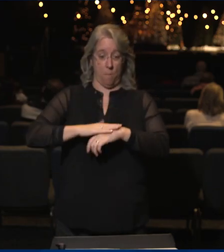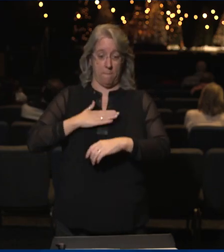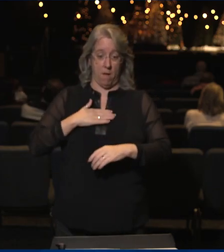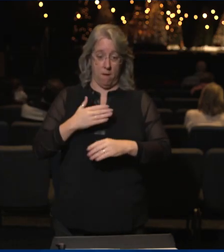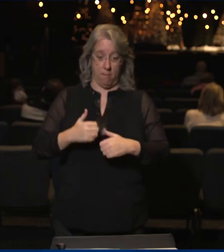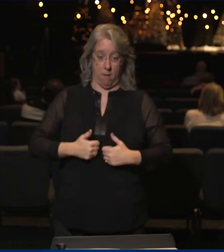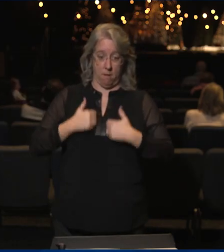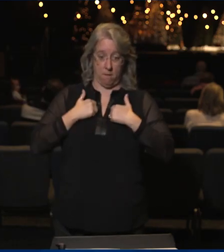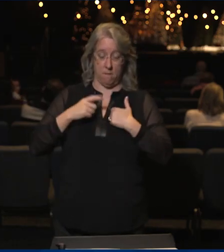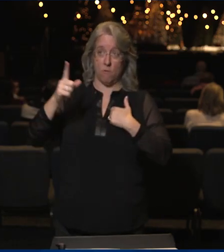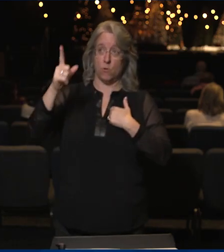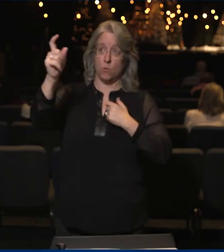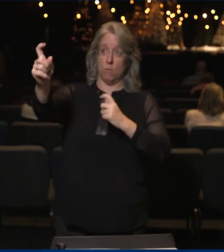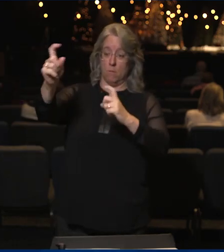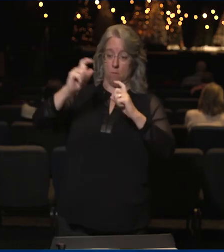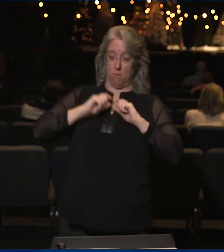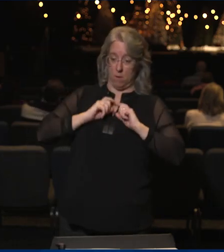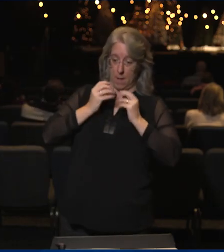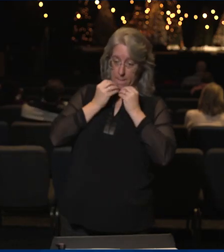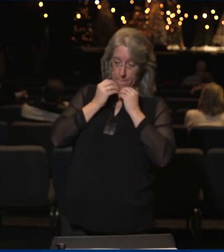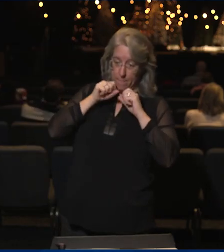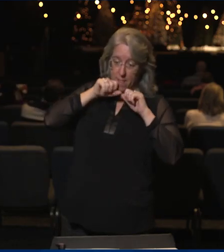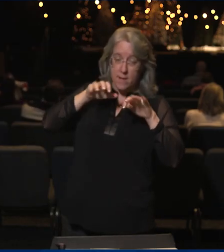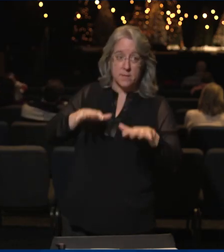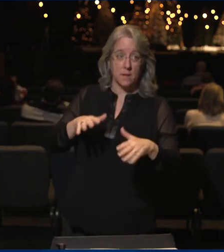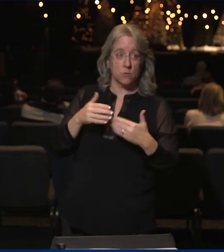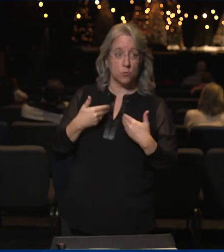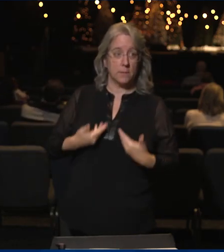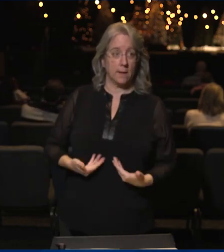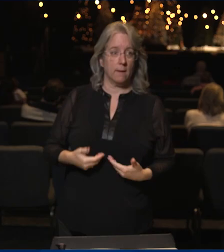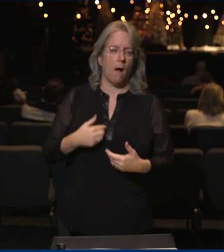to me." I love that psalm.